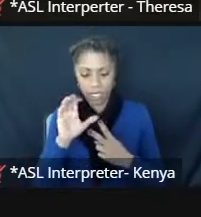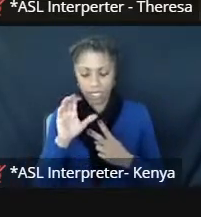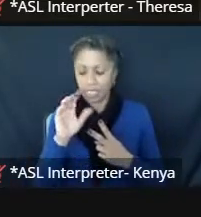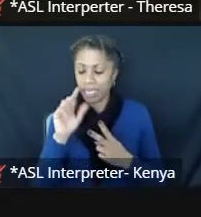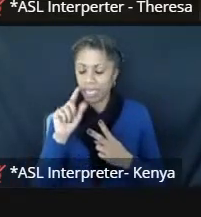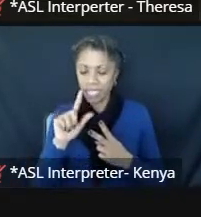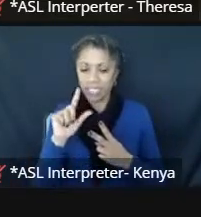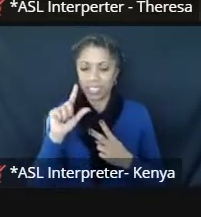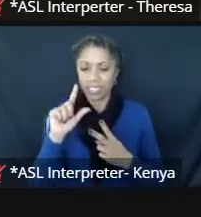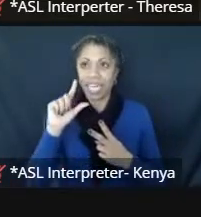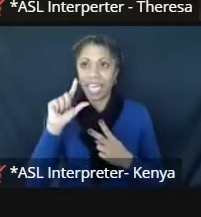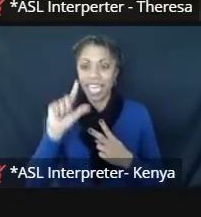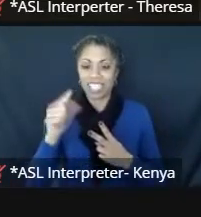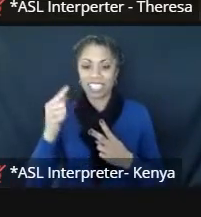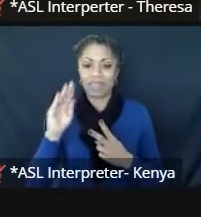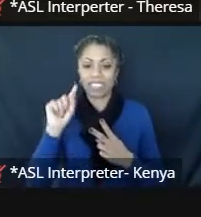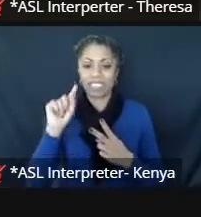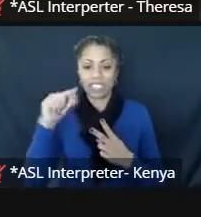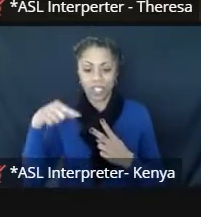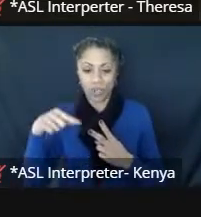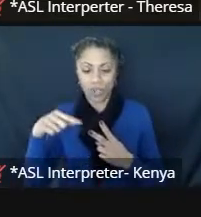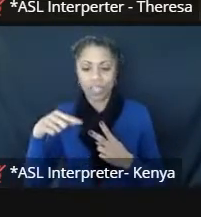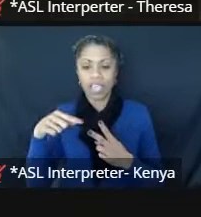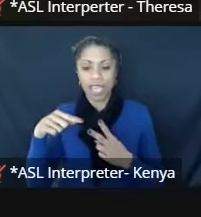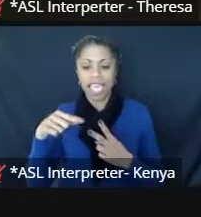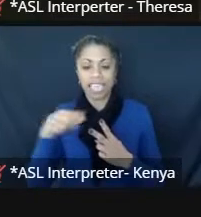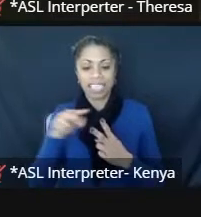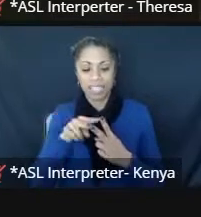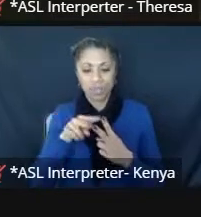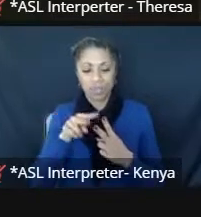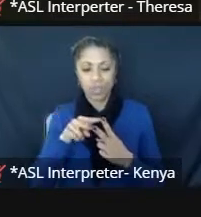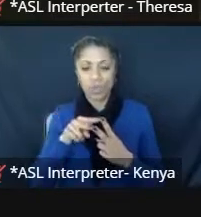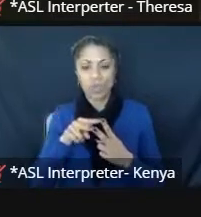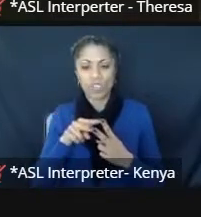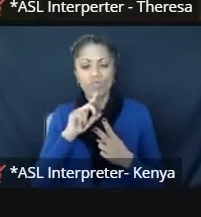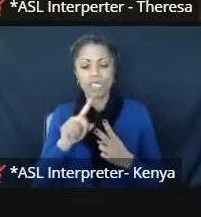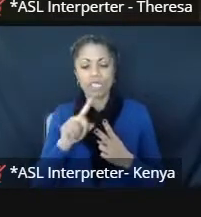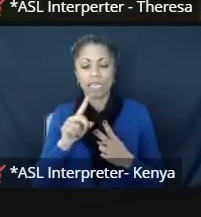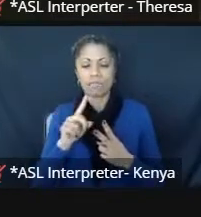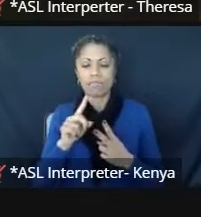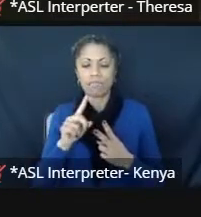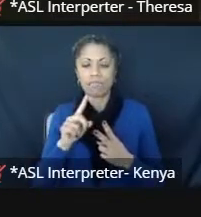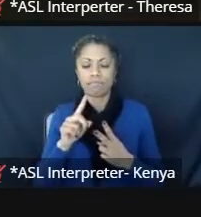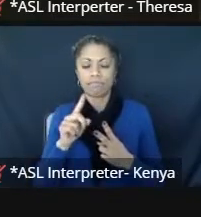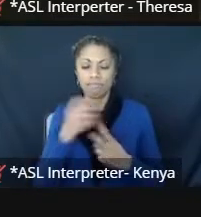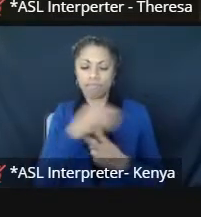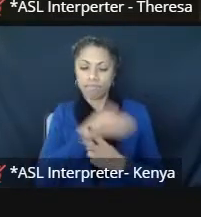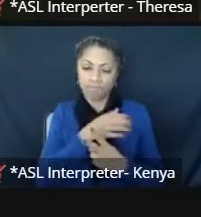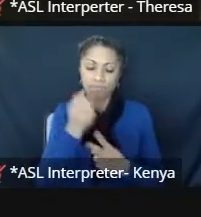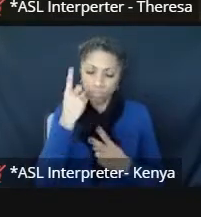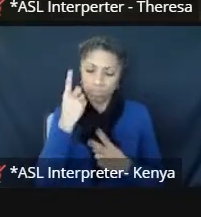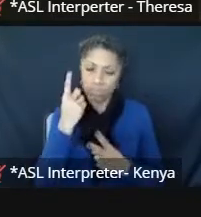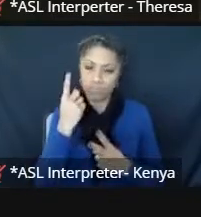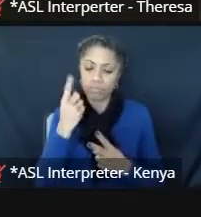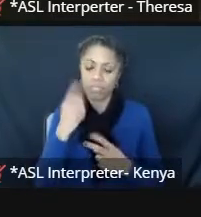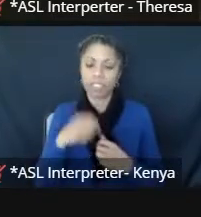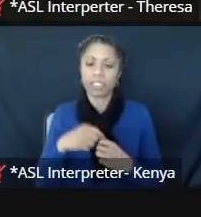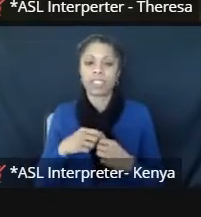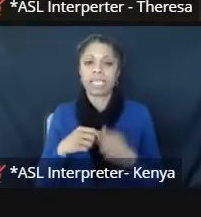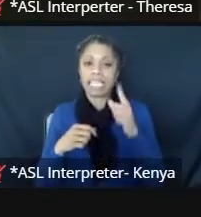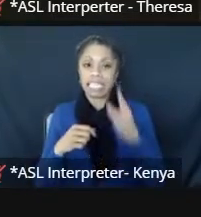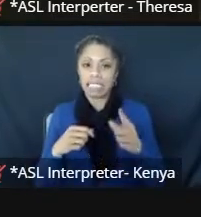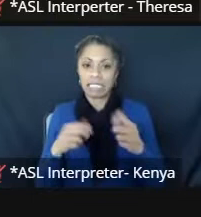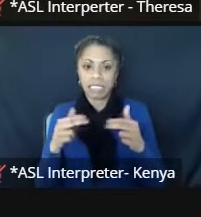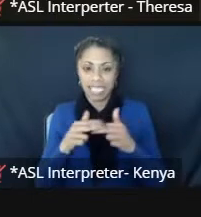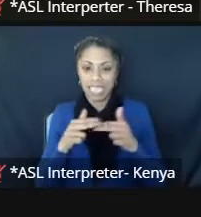IEP meetings was also very powerful. We didn't, at the time that I completed this slide, we did not